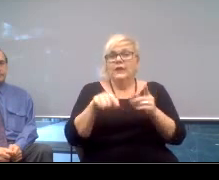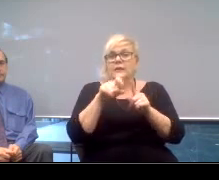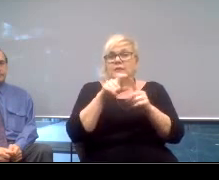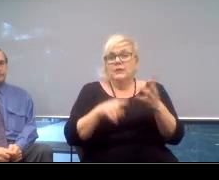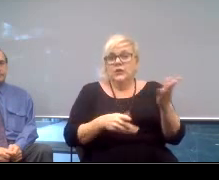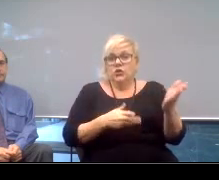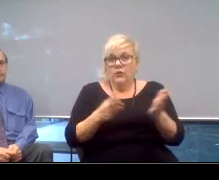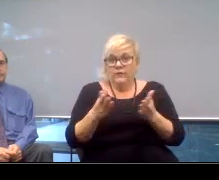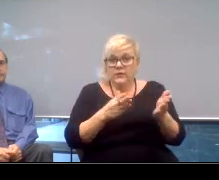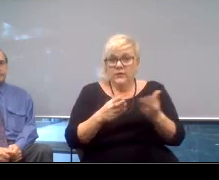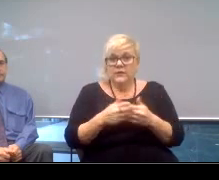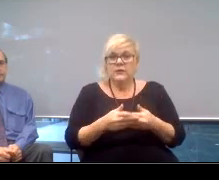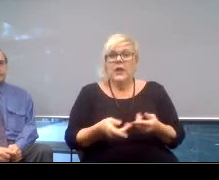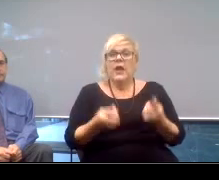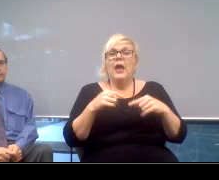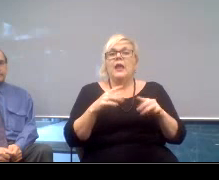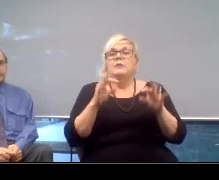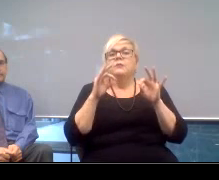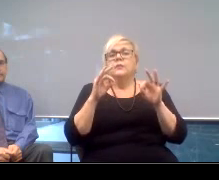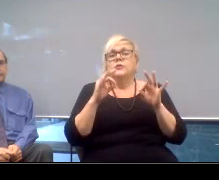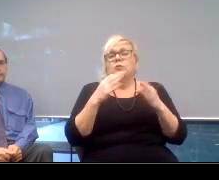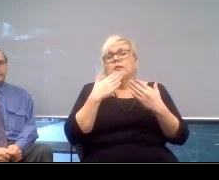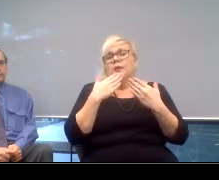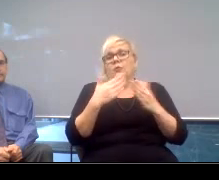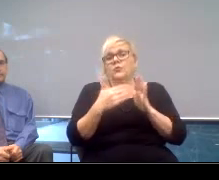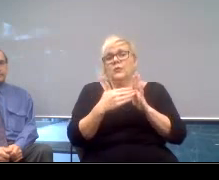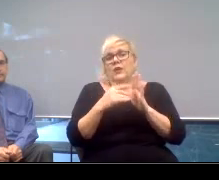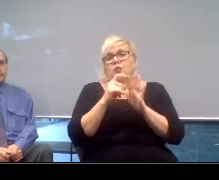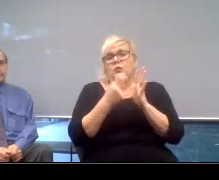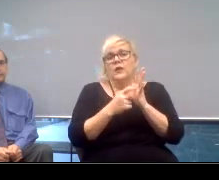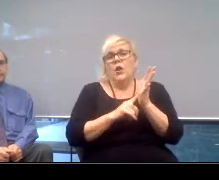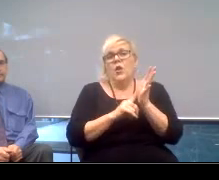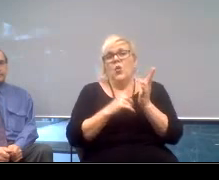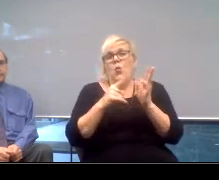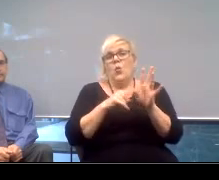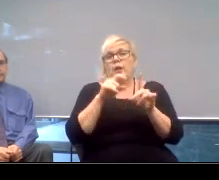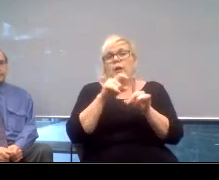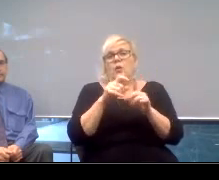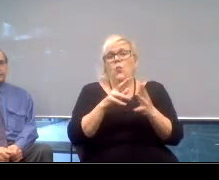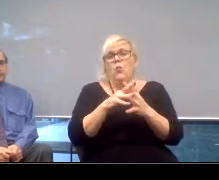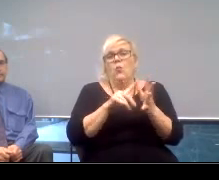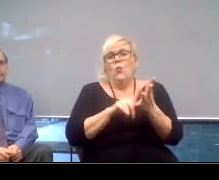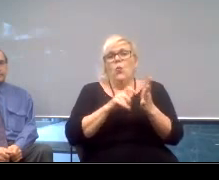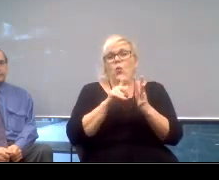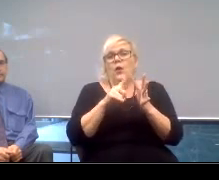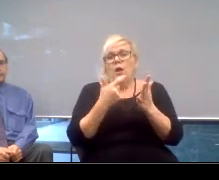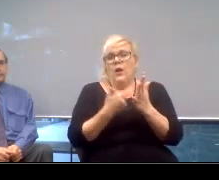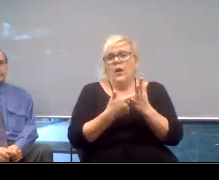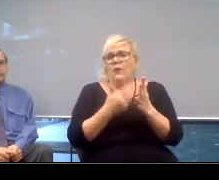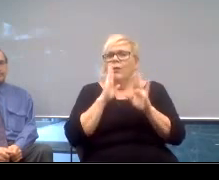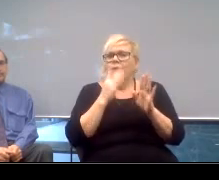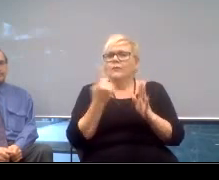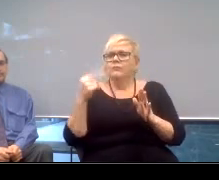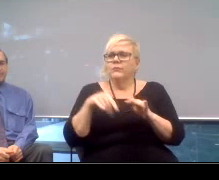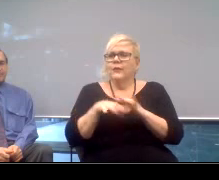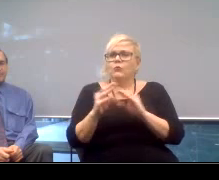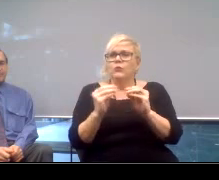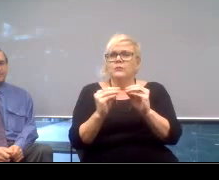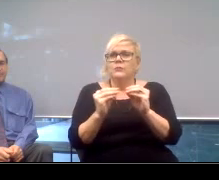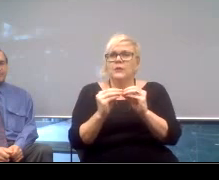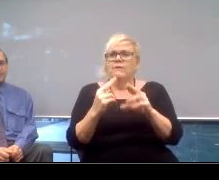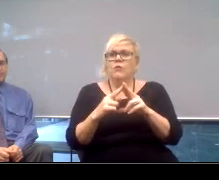Disability Services, and particularly today's presenter, Dr. Lloyd Walker. It's great that you could be present here in Brisbane